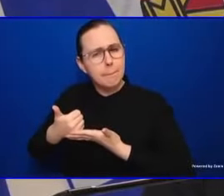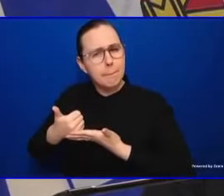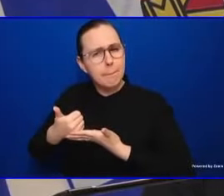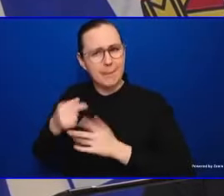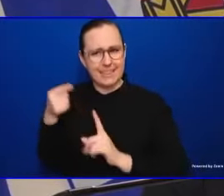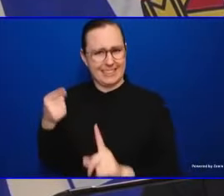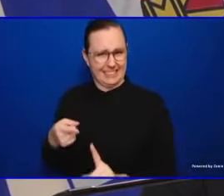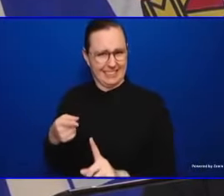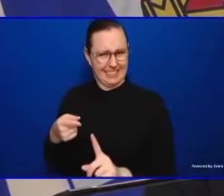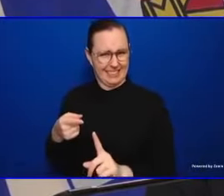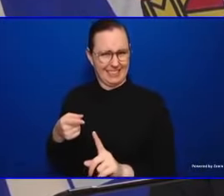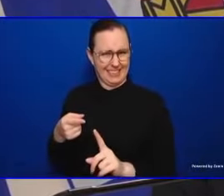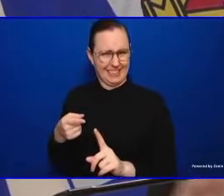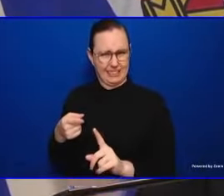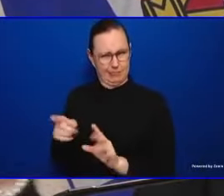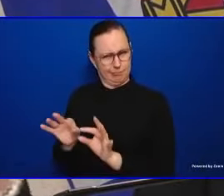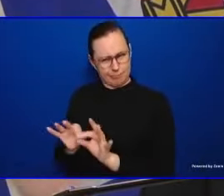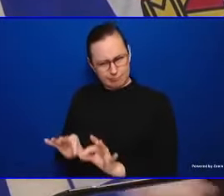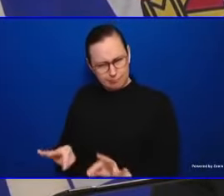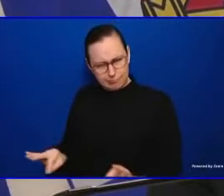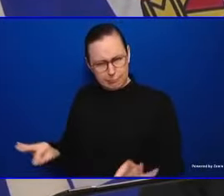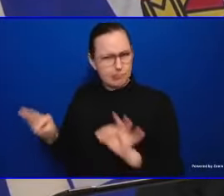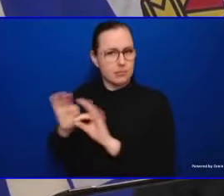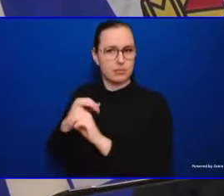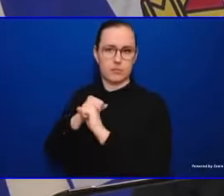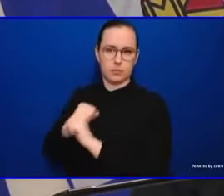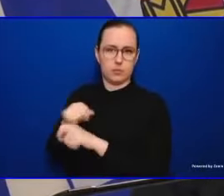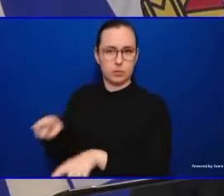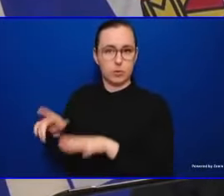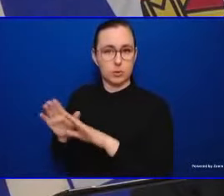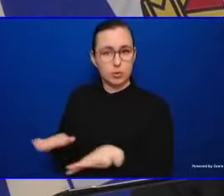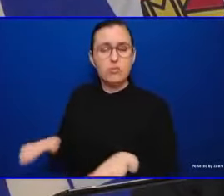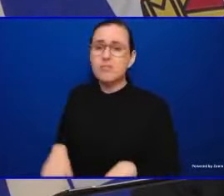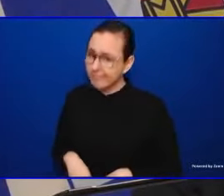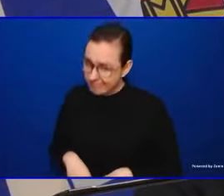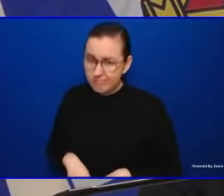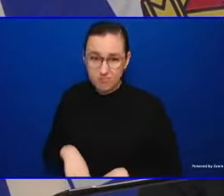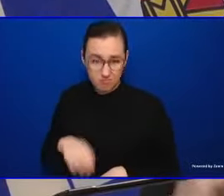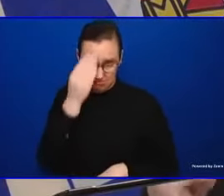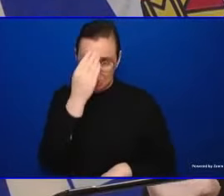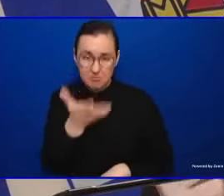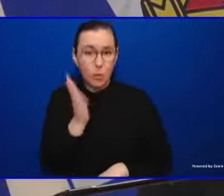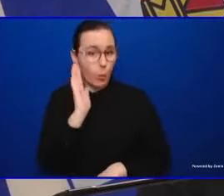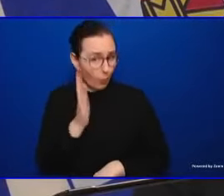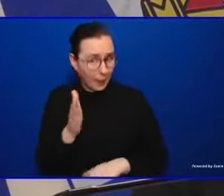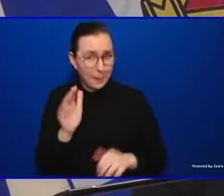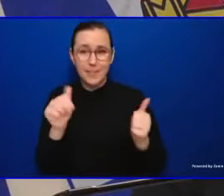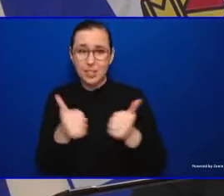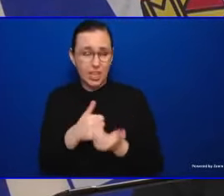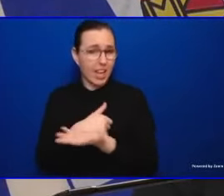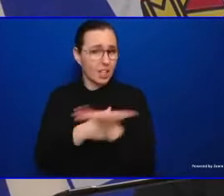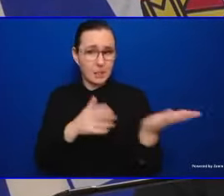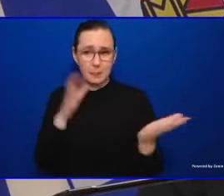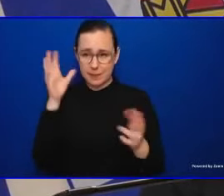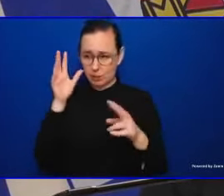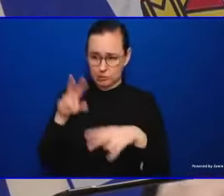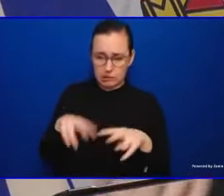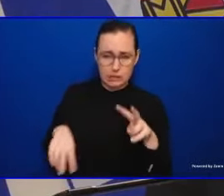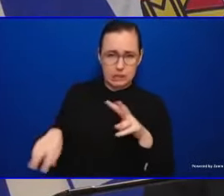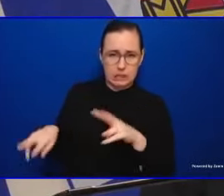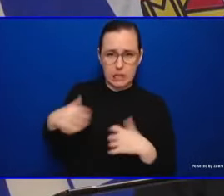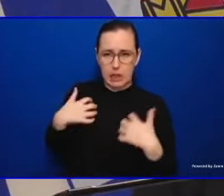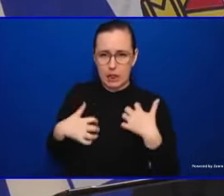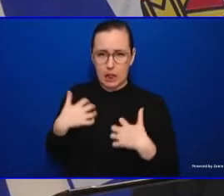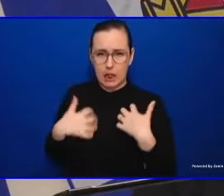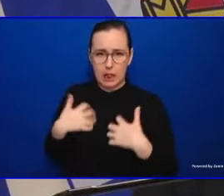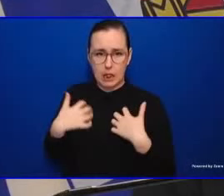be a challenging thing as we, you know, get more and more, hopefully, of the at-home tests available. We'll be able to